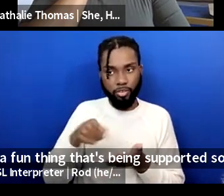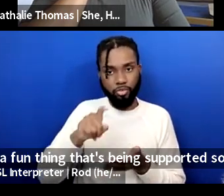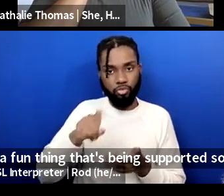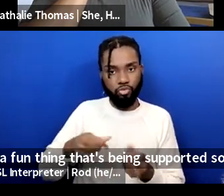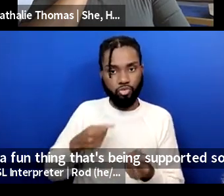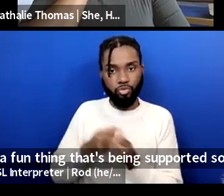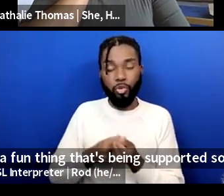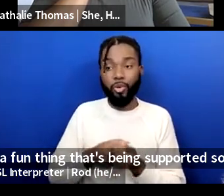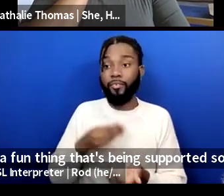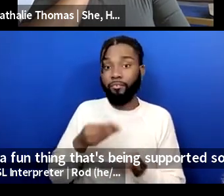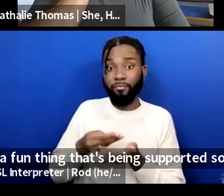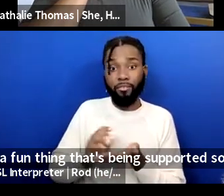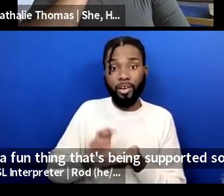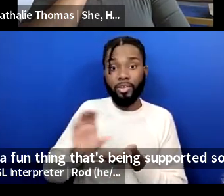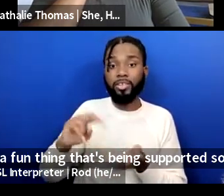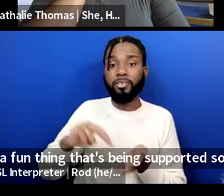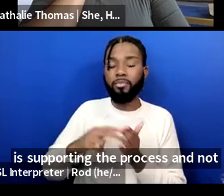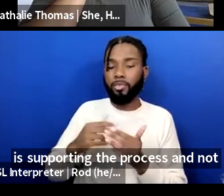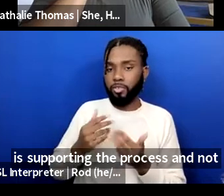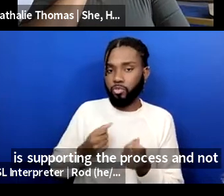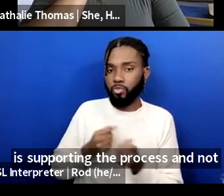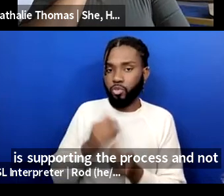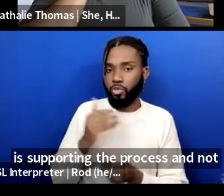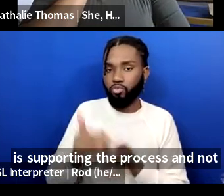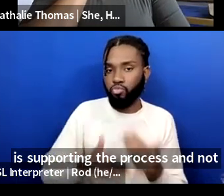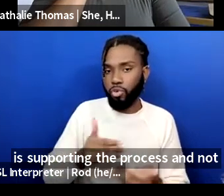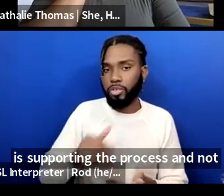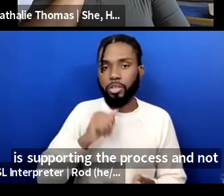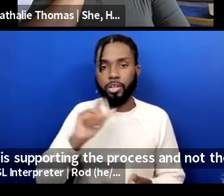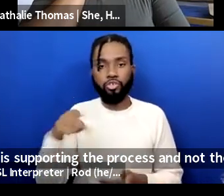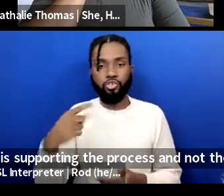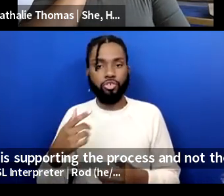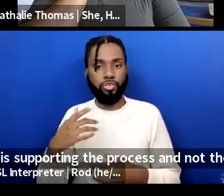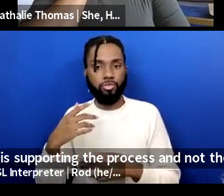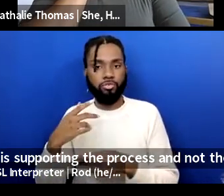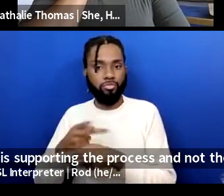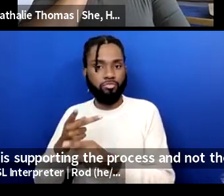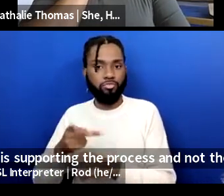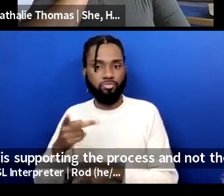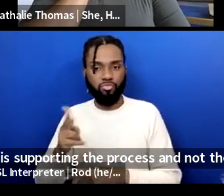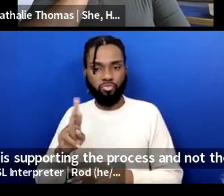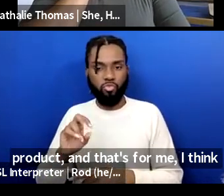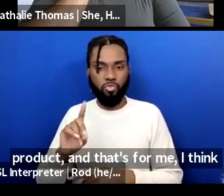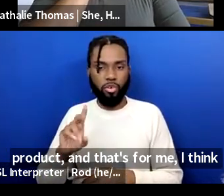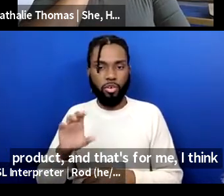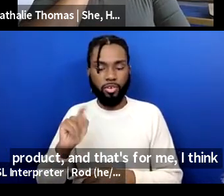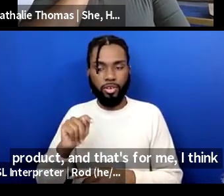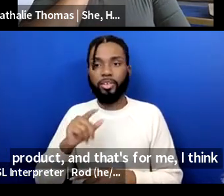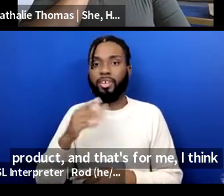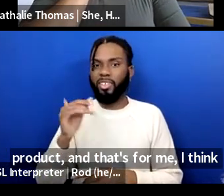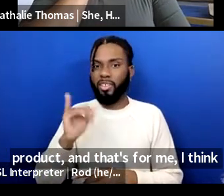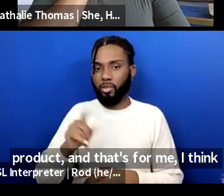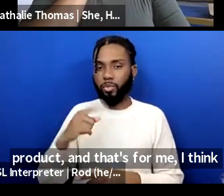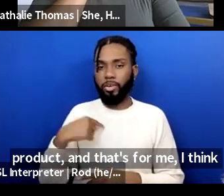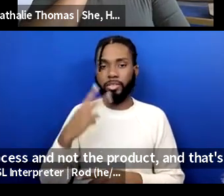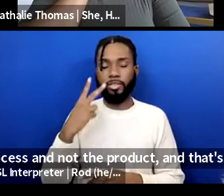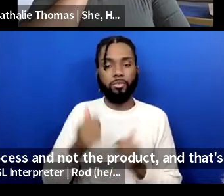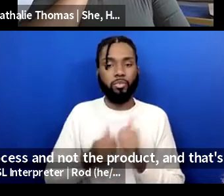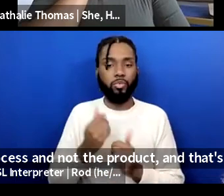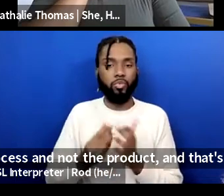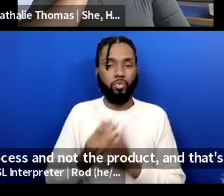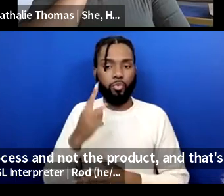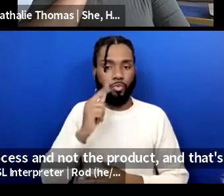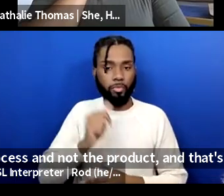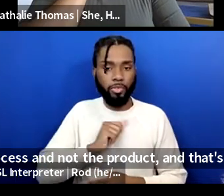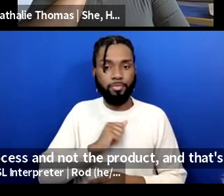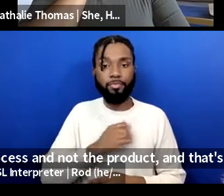the process and not the product, and that's, for me, I think, where I've seen the most growth in myself. And also going back